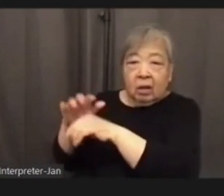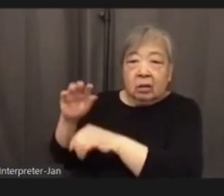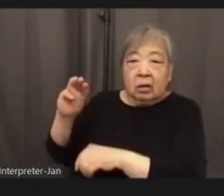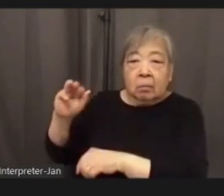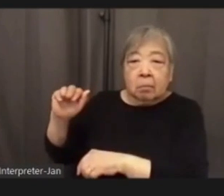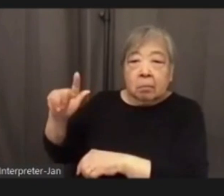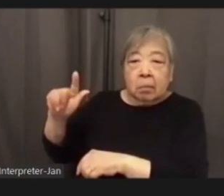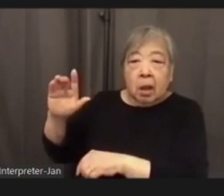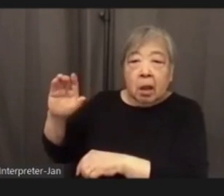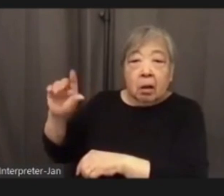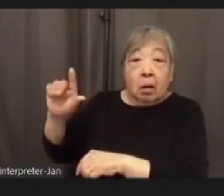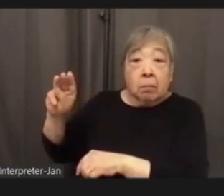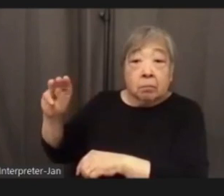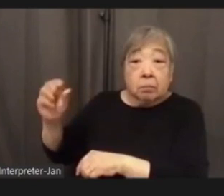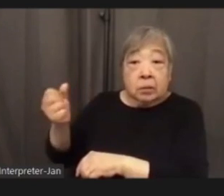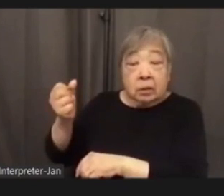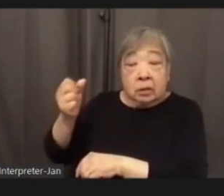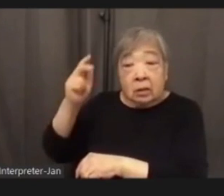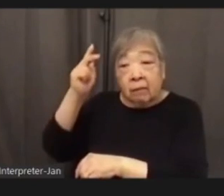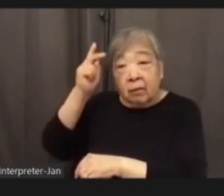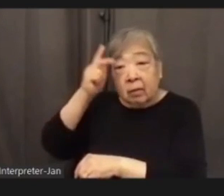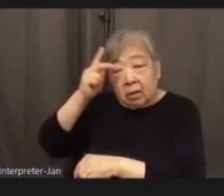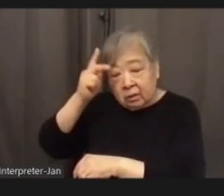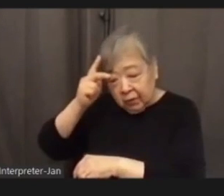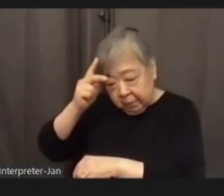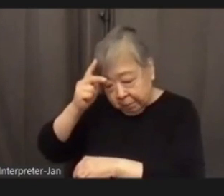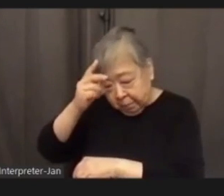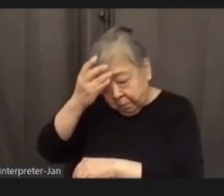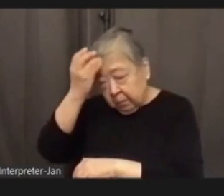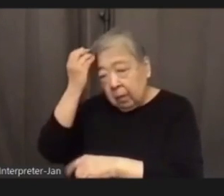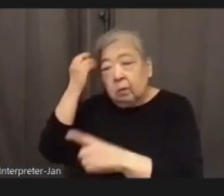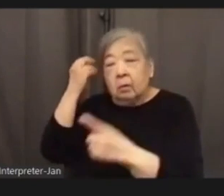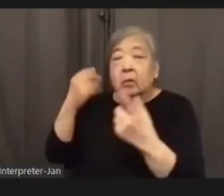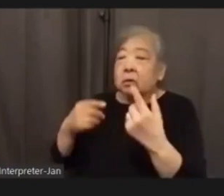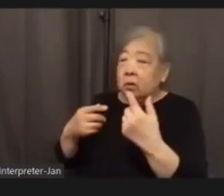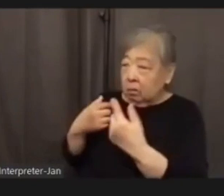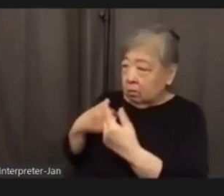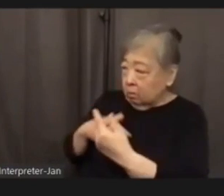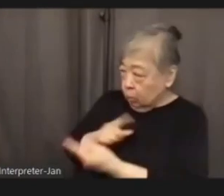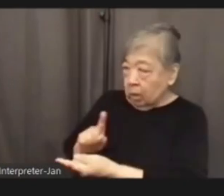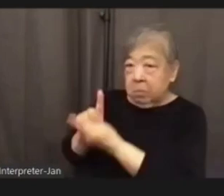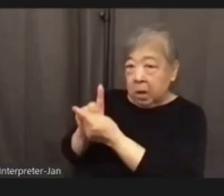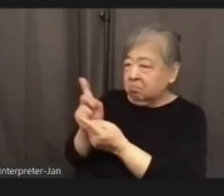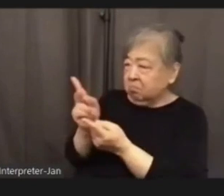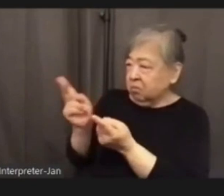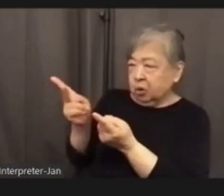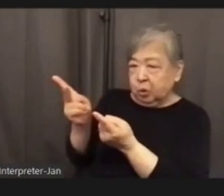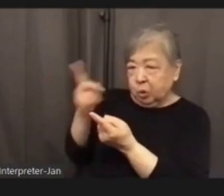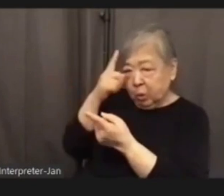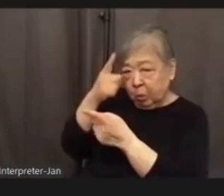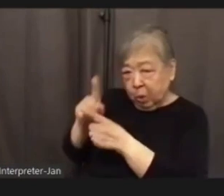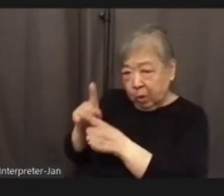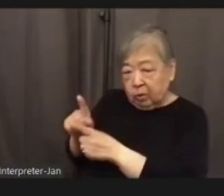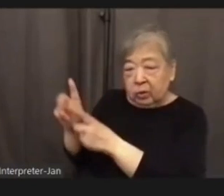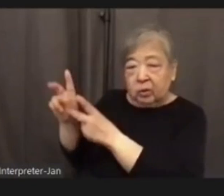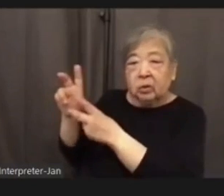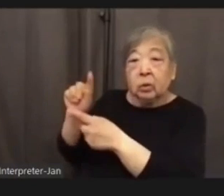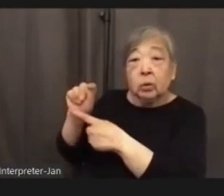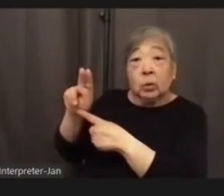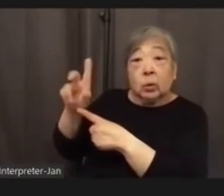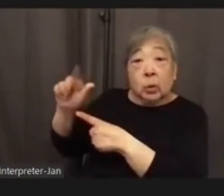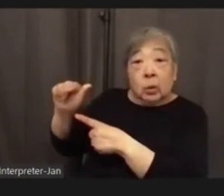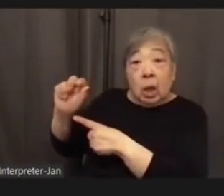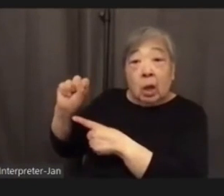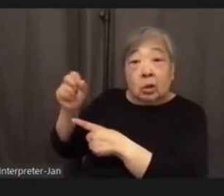philosophy. And we met with two brothers, Matula Shakur